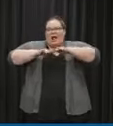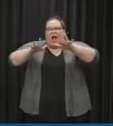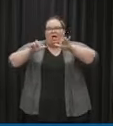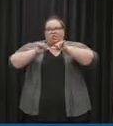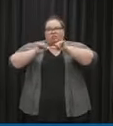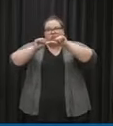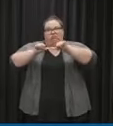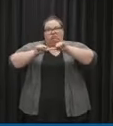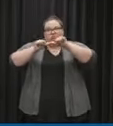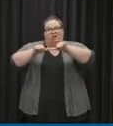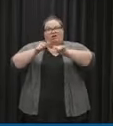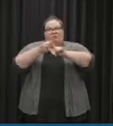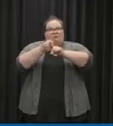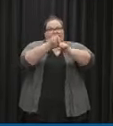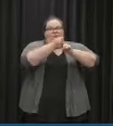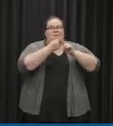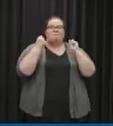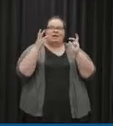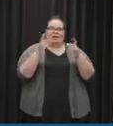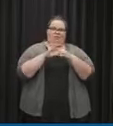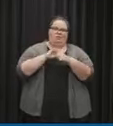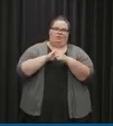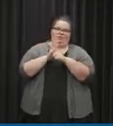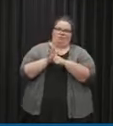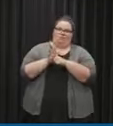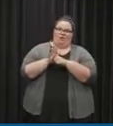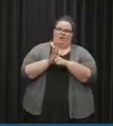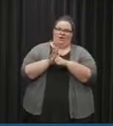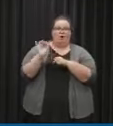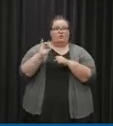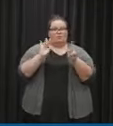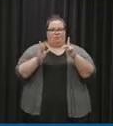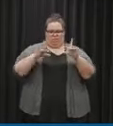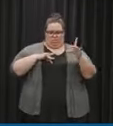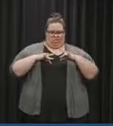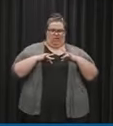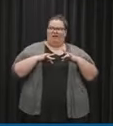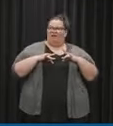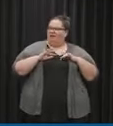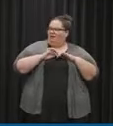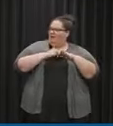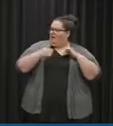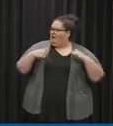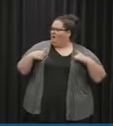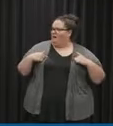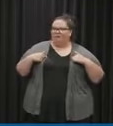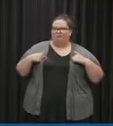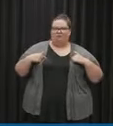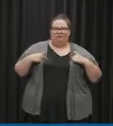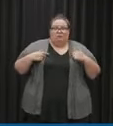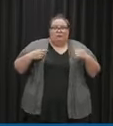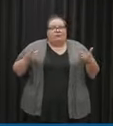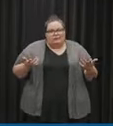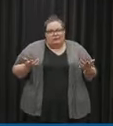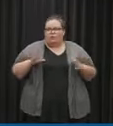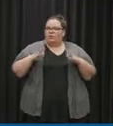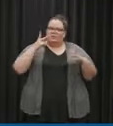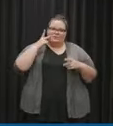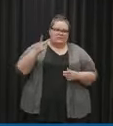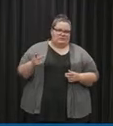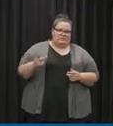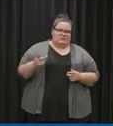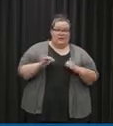of outbreaks, and number of people being affected and community transmission. So we just don't want to see that. And the only way to protect ourselves against that